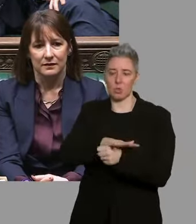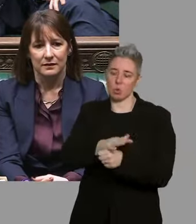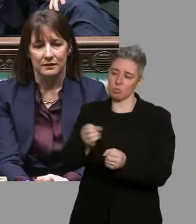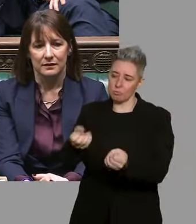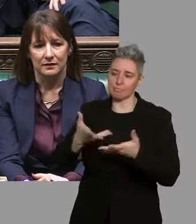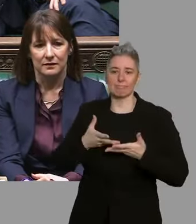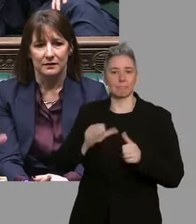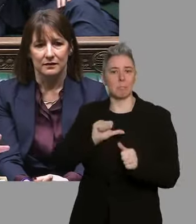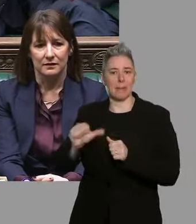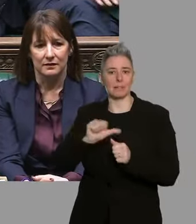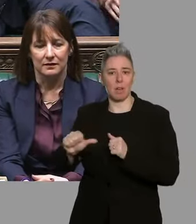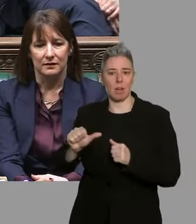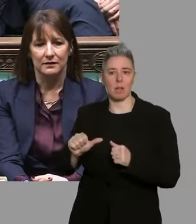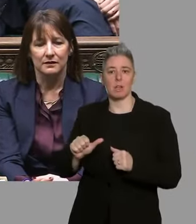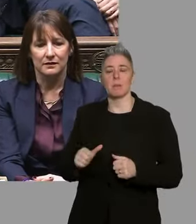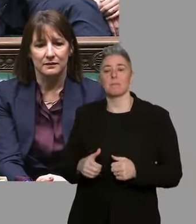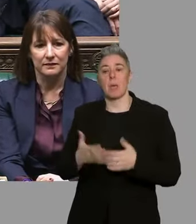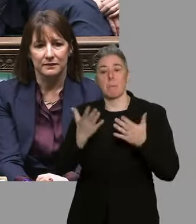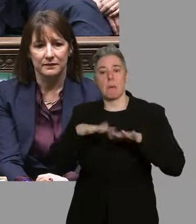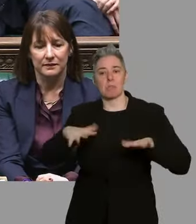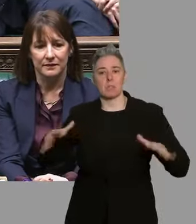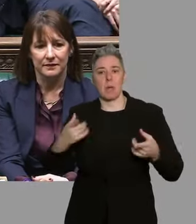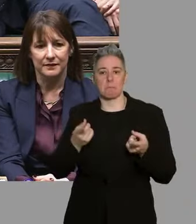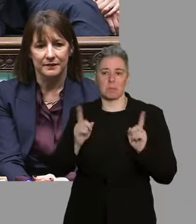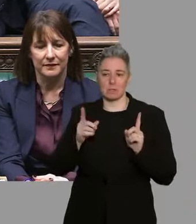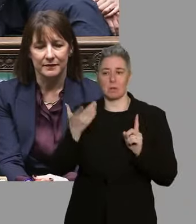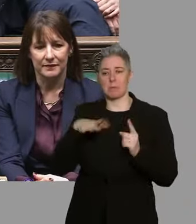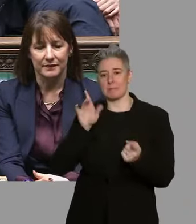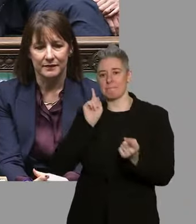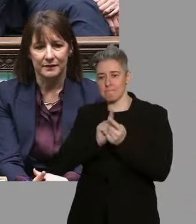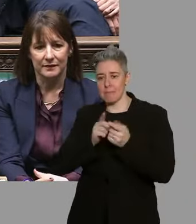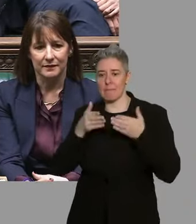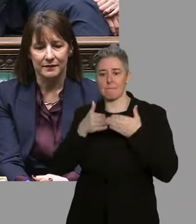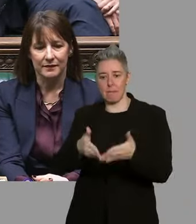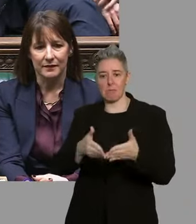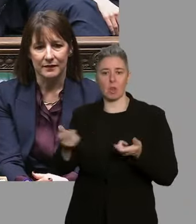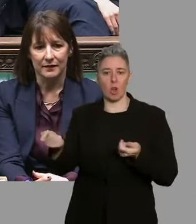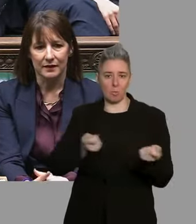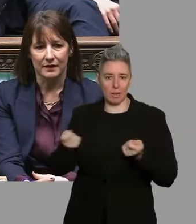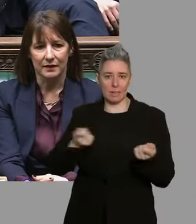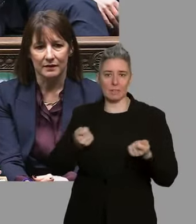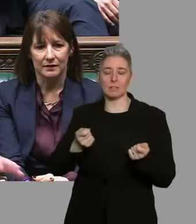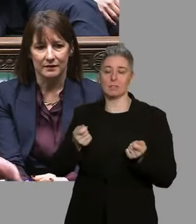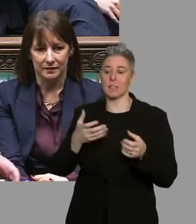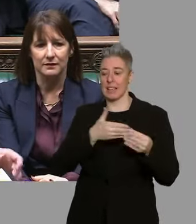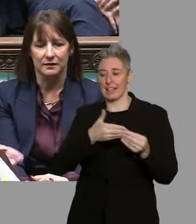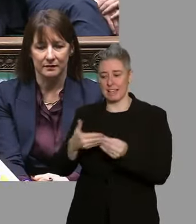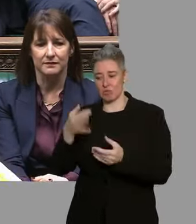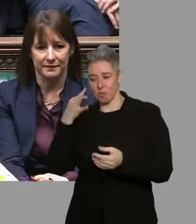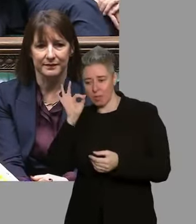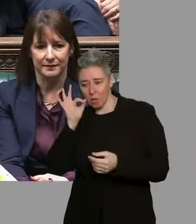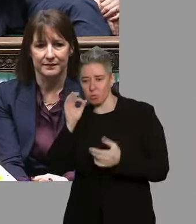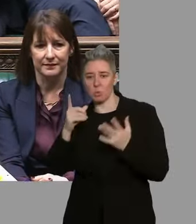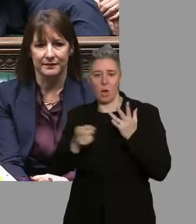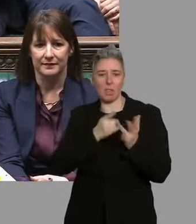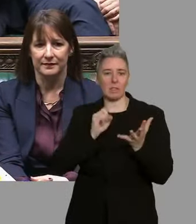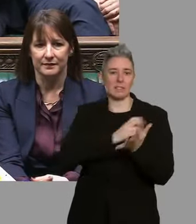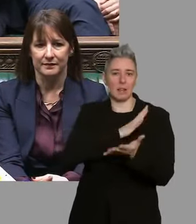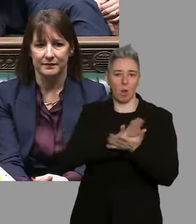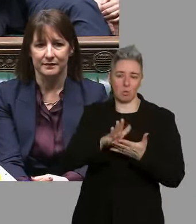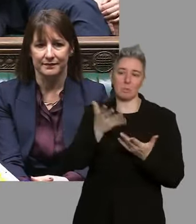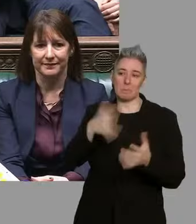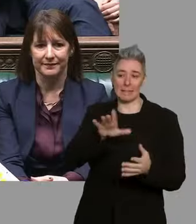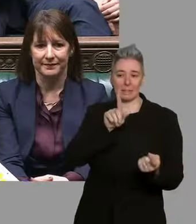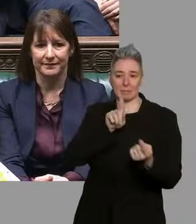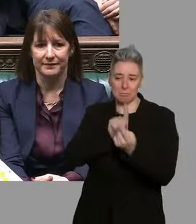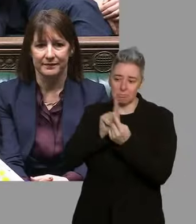hovercraft operators, the leader of the Council and other stakeholders. There will be further meetings, and I'll make sure that he is fully informed by the Minister